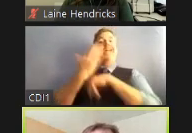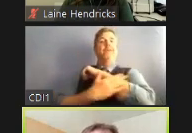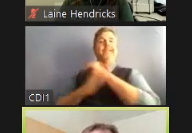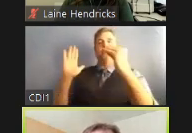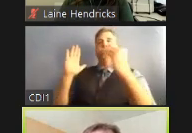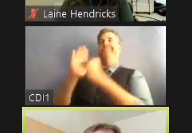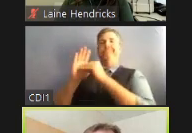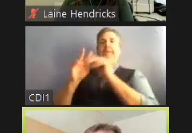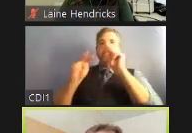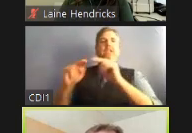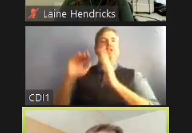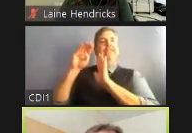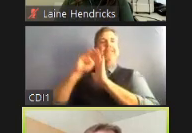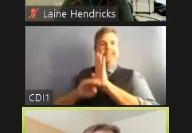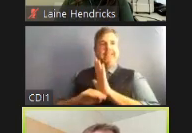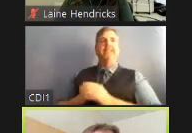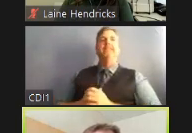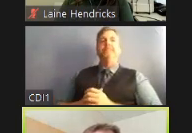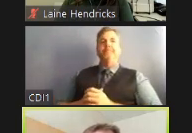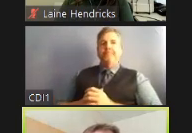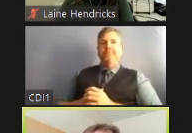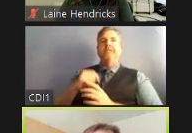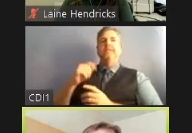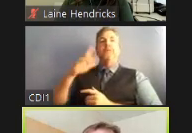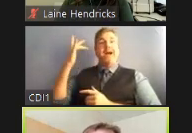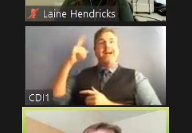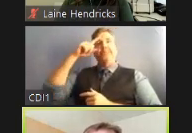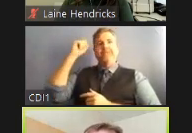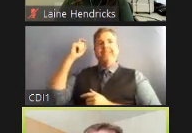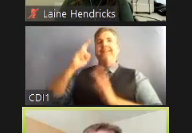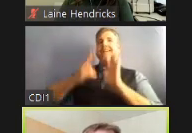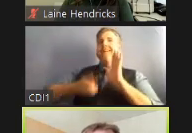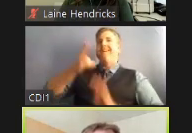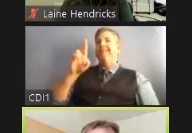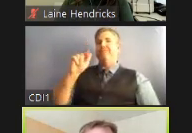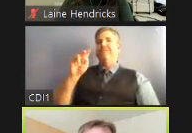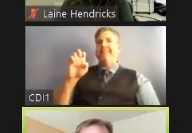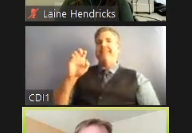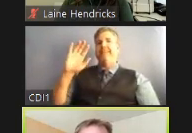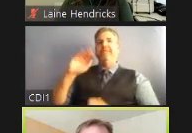that they are watching. It depends. It sets the stage for what we